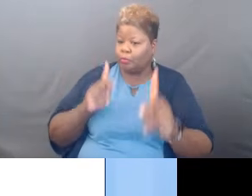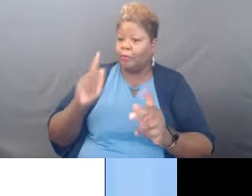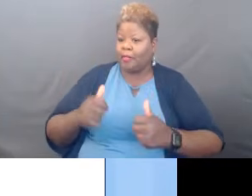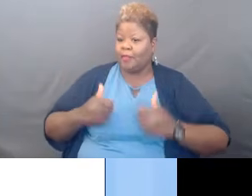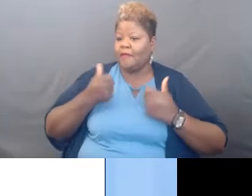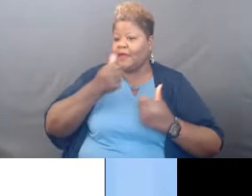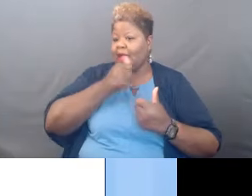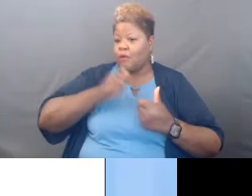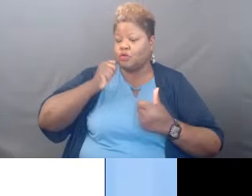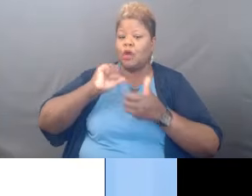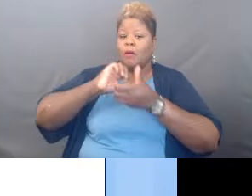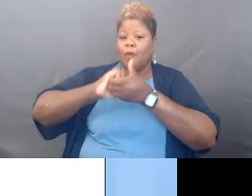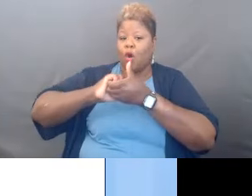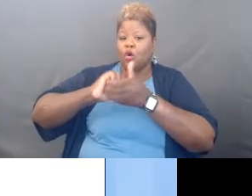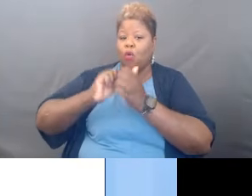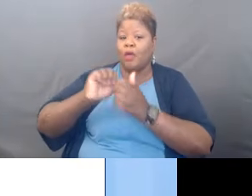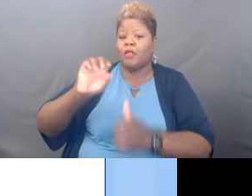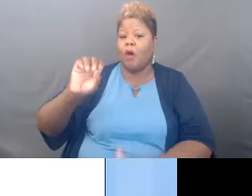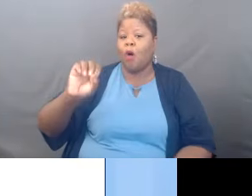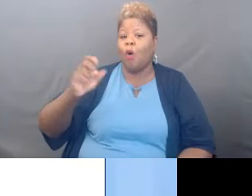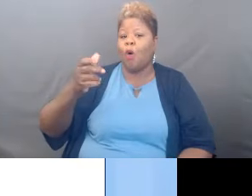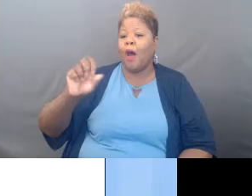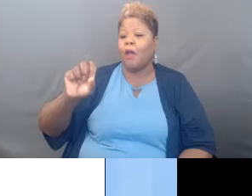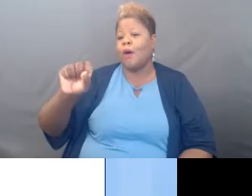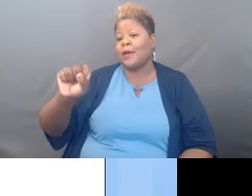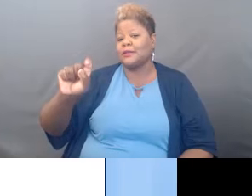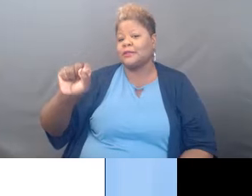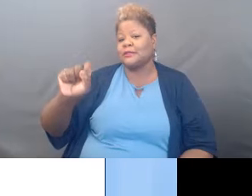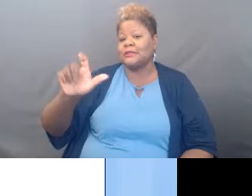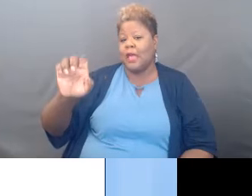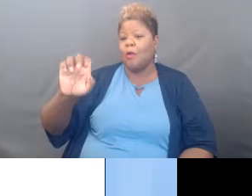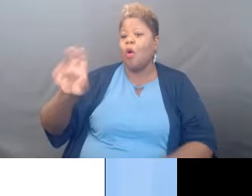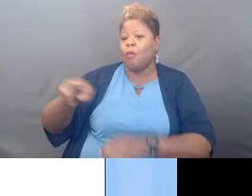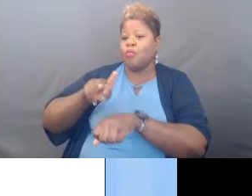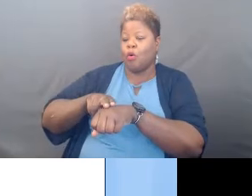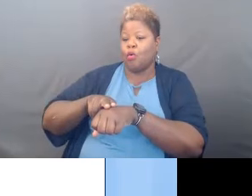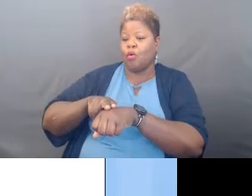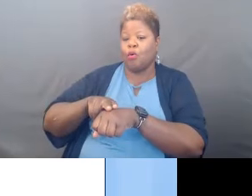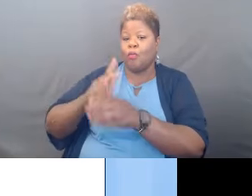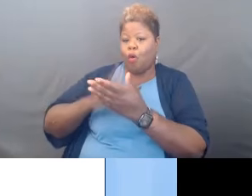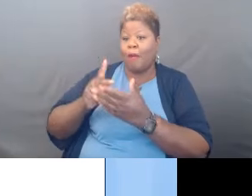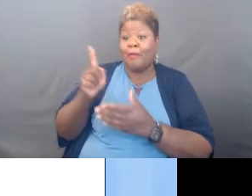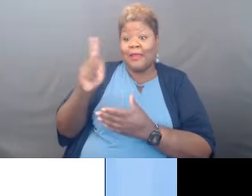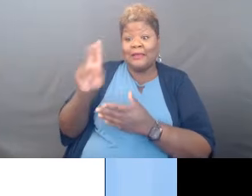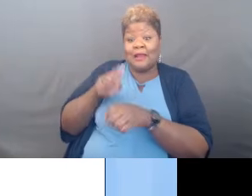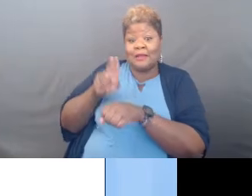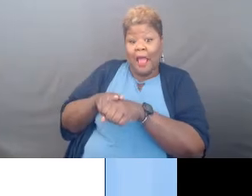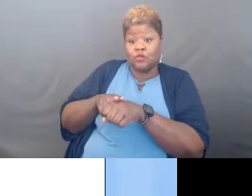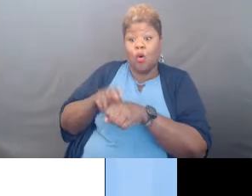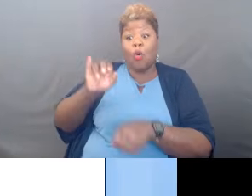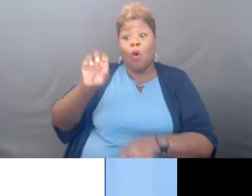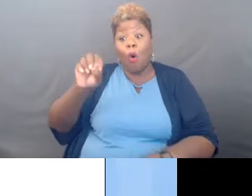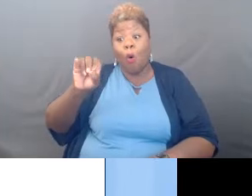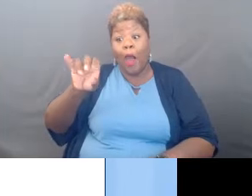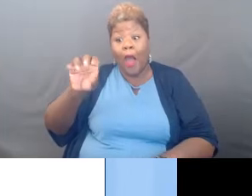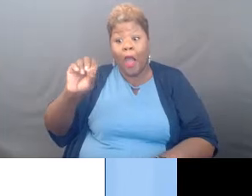residents through a partnership with Ohio's Stable Account Program, which is a national program. Ohio is not only the